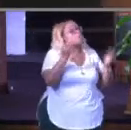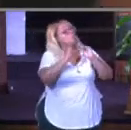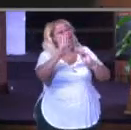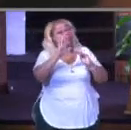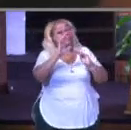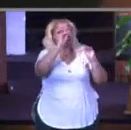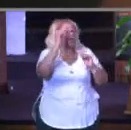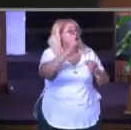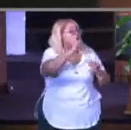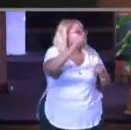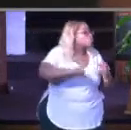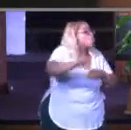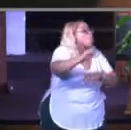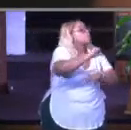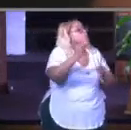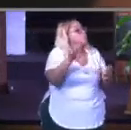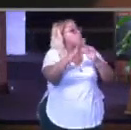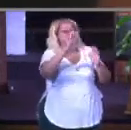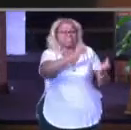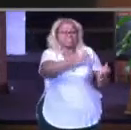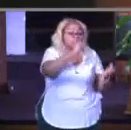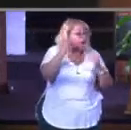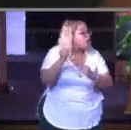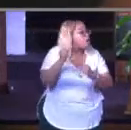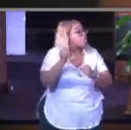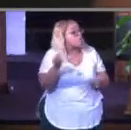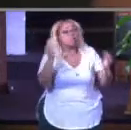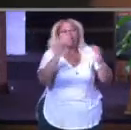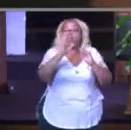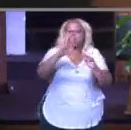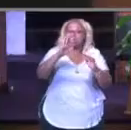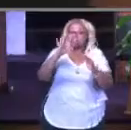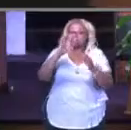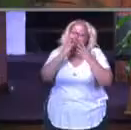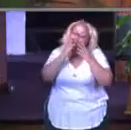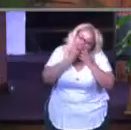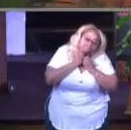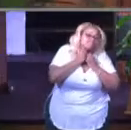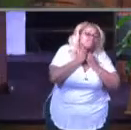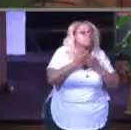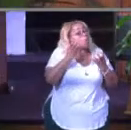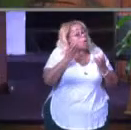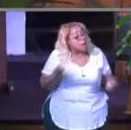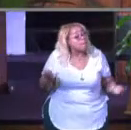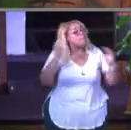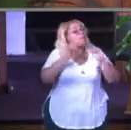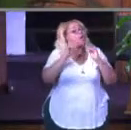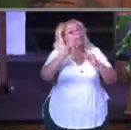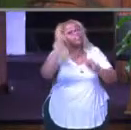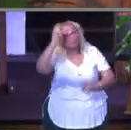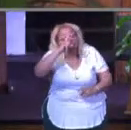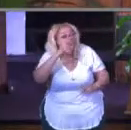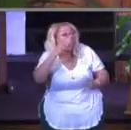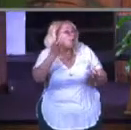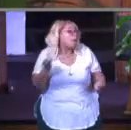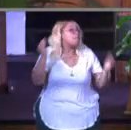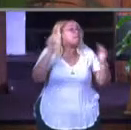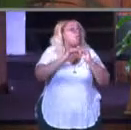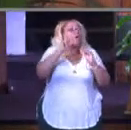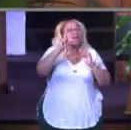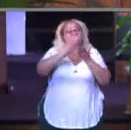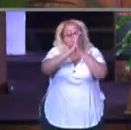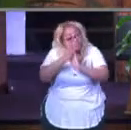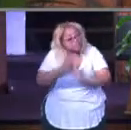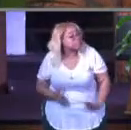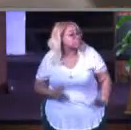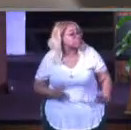want more of his anointing? Do you want more of his power? Do you want more of his compassion? Do you want more of his wisdom? Do you want more of